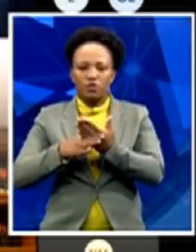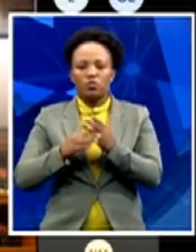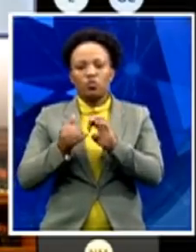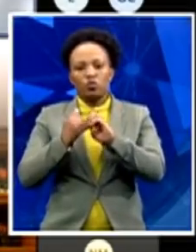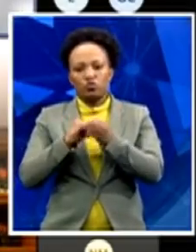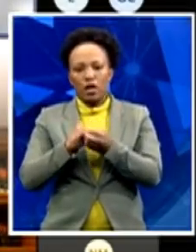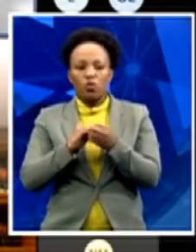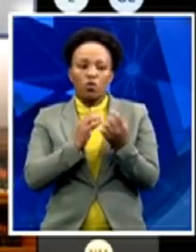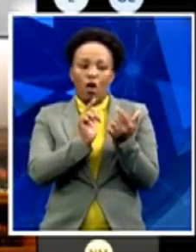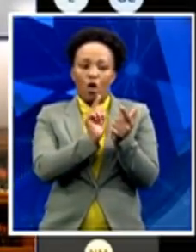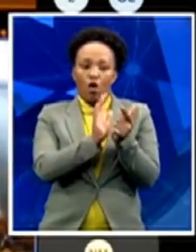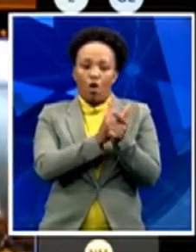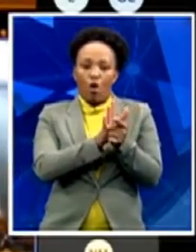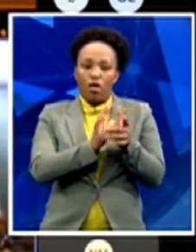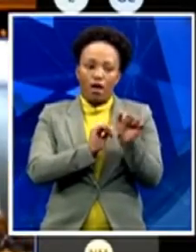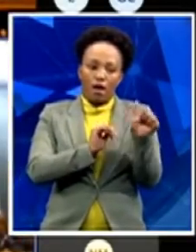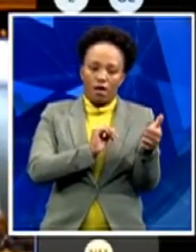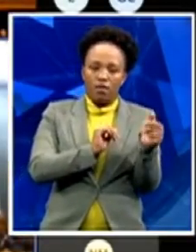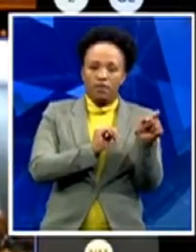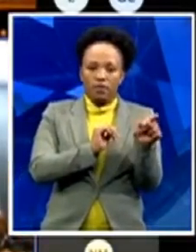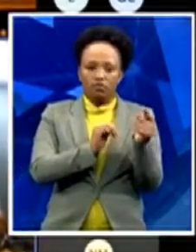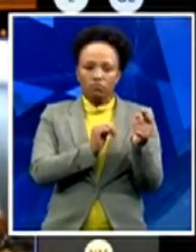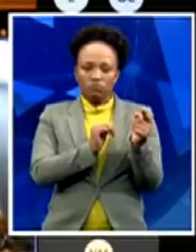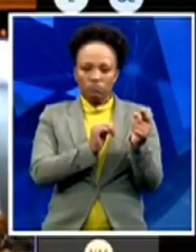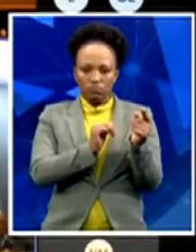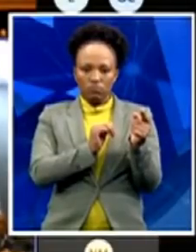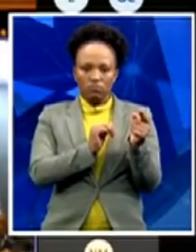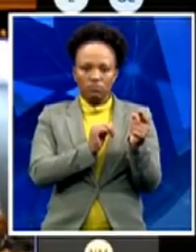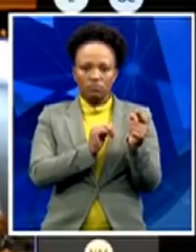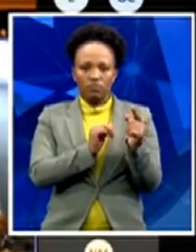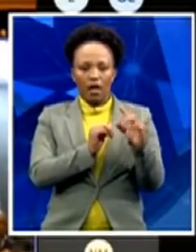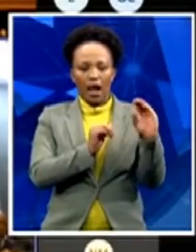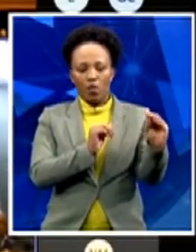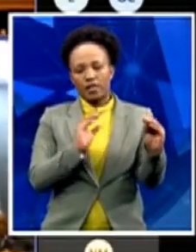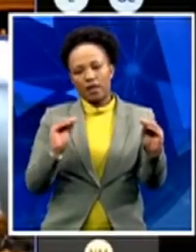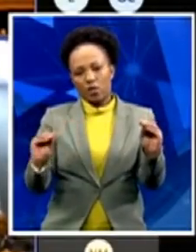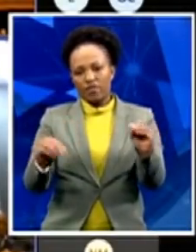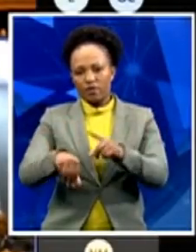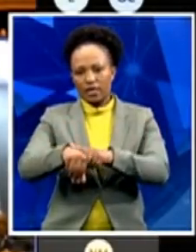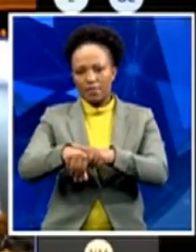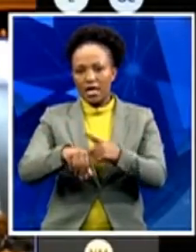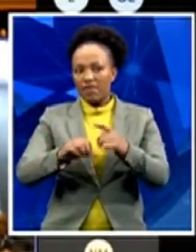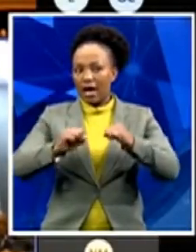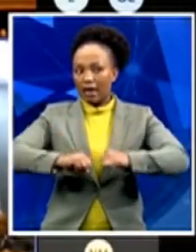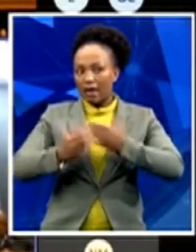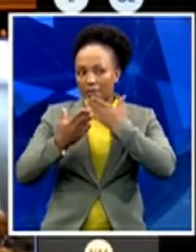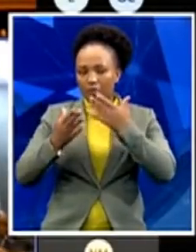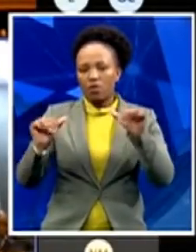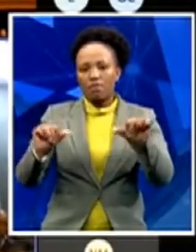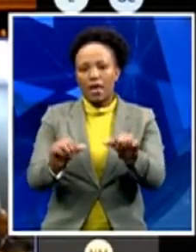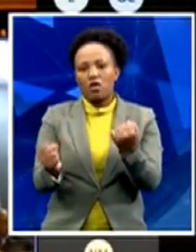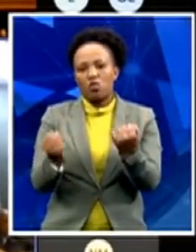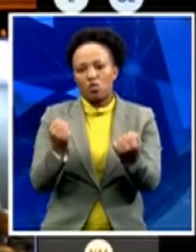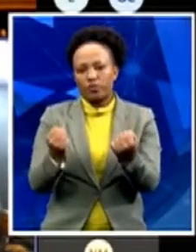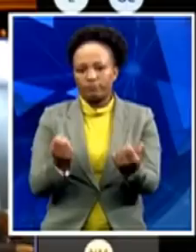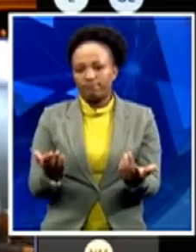to do an allocation. If we don't agree, we'll come back to the court. I think that might be a practical way